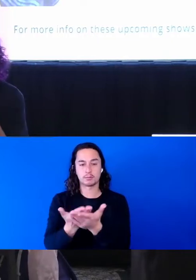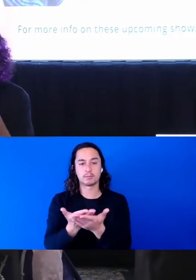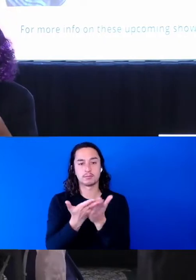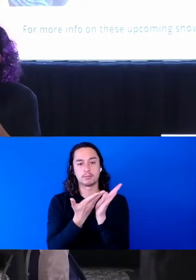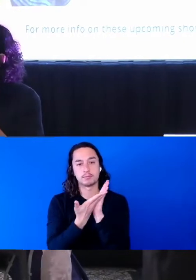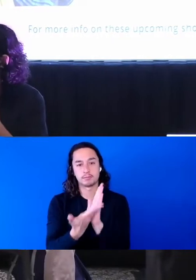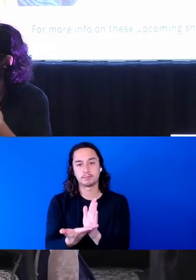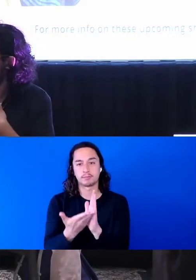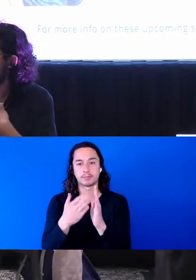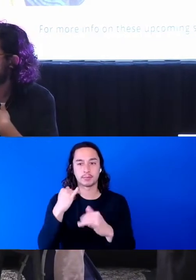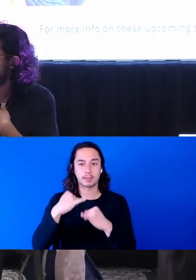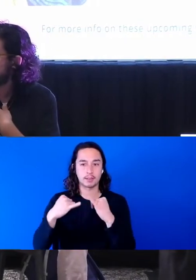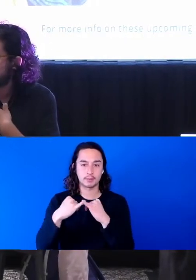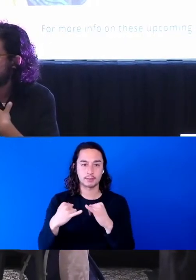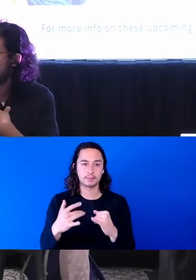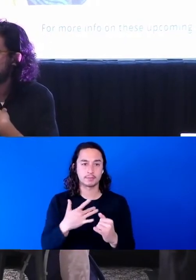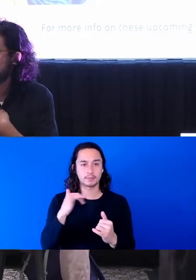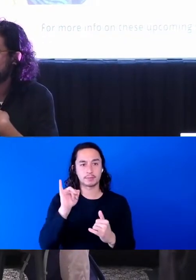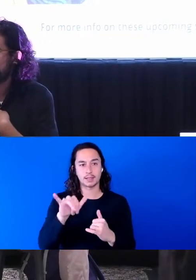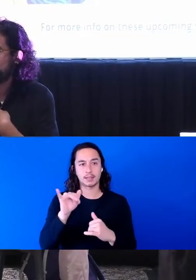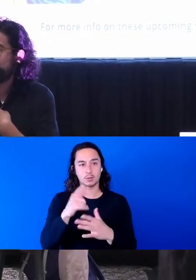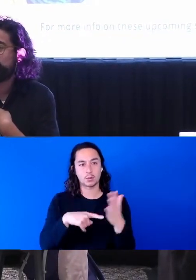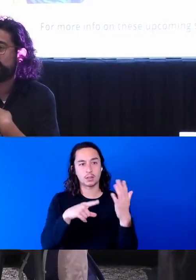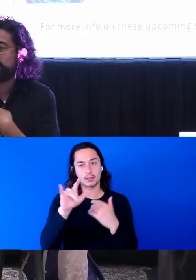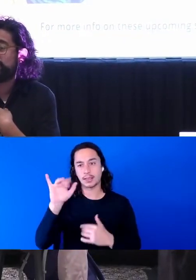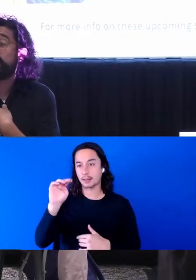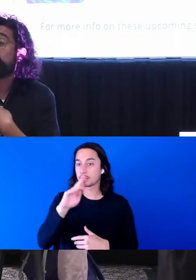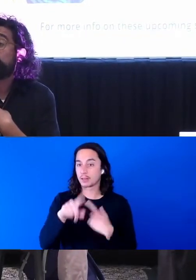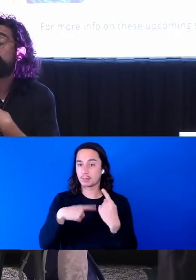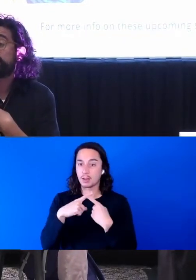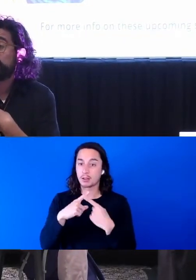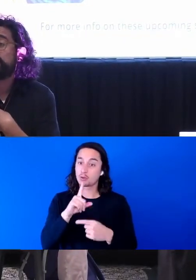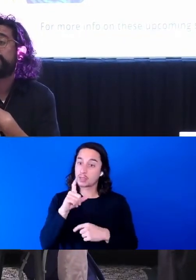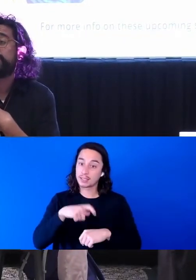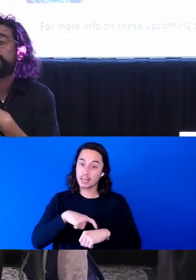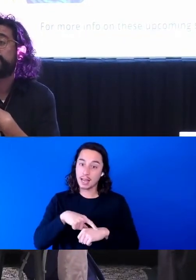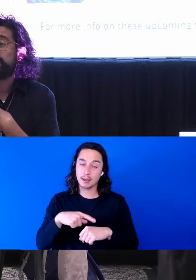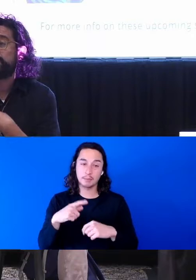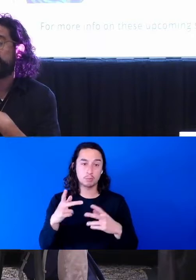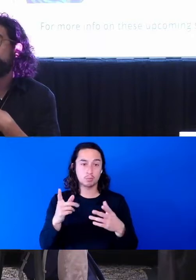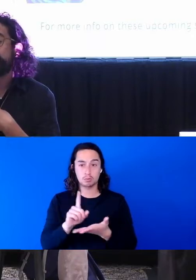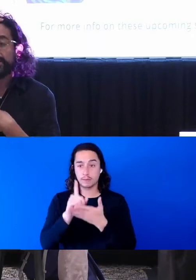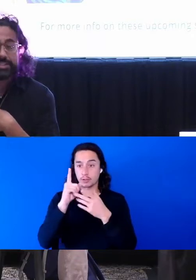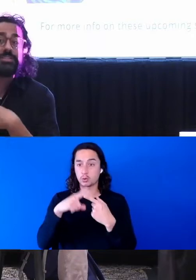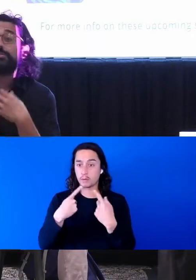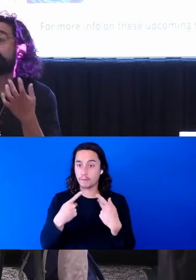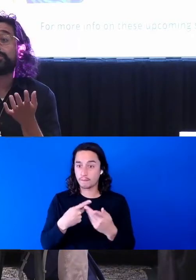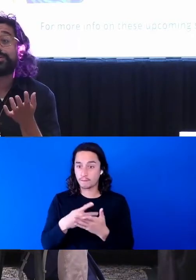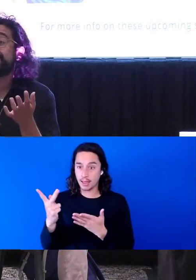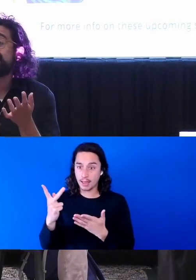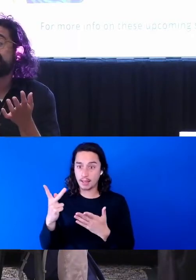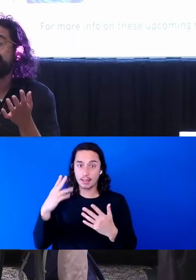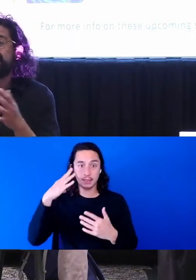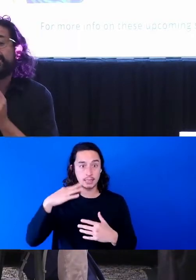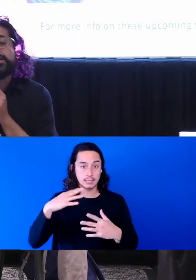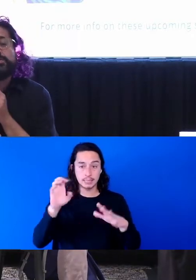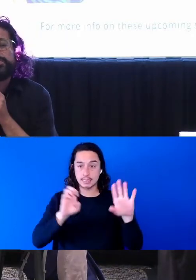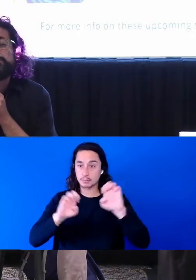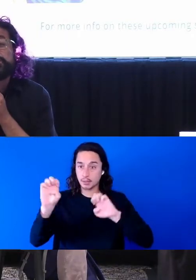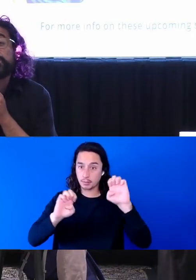Mm-hmm. Or like that thing that Leah was talking about, those real time and privilege to fail and experiment and iterate, still